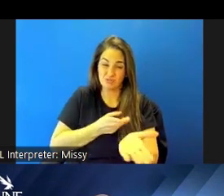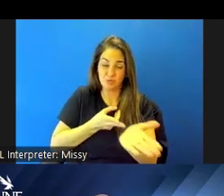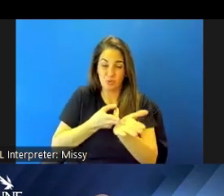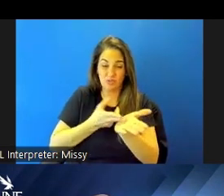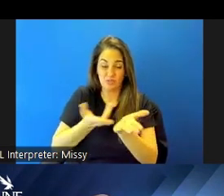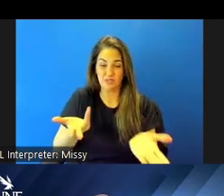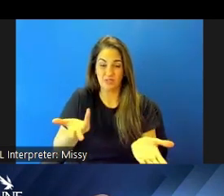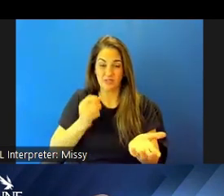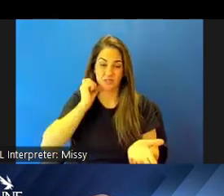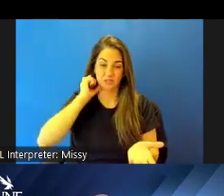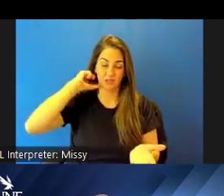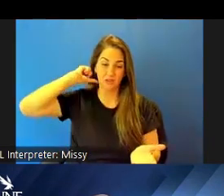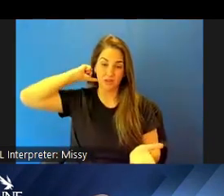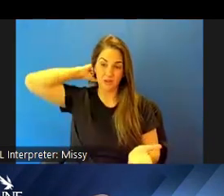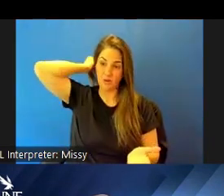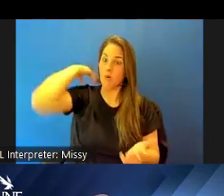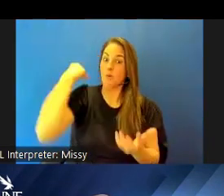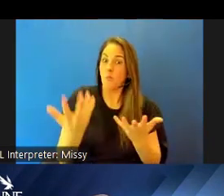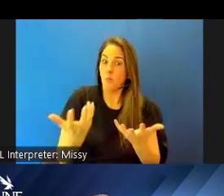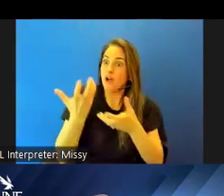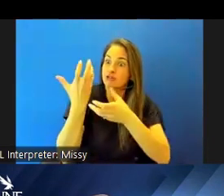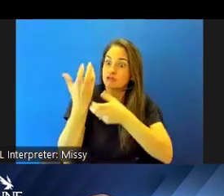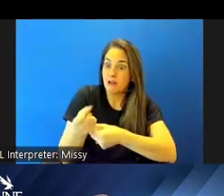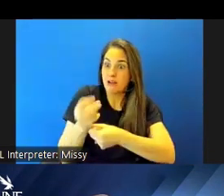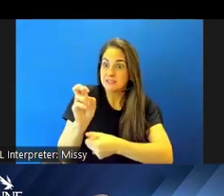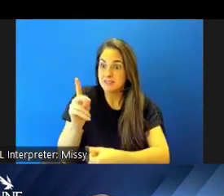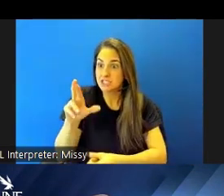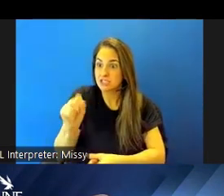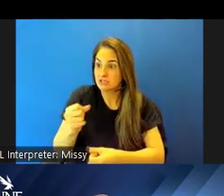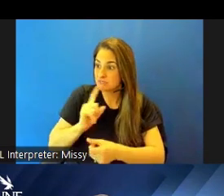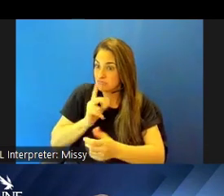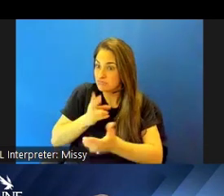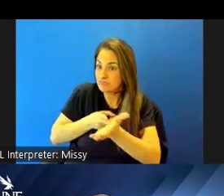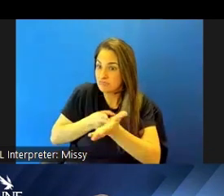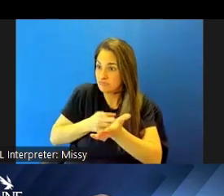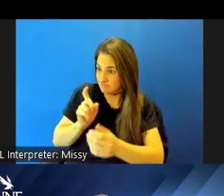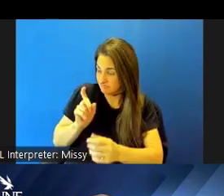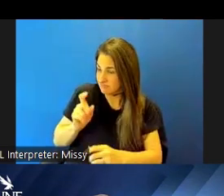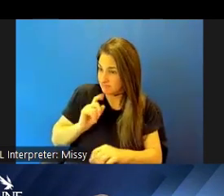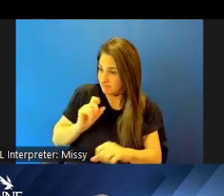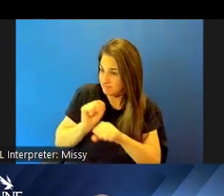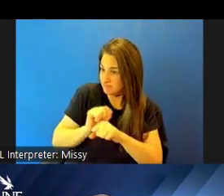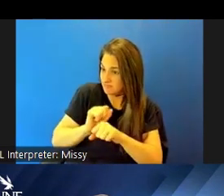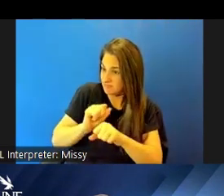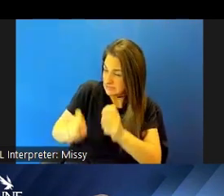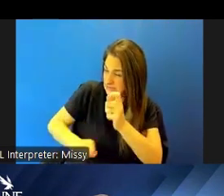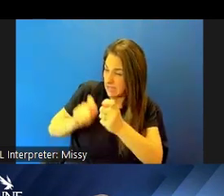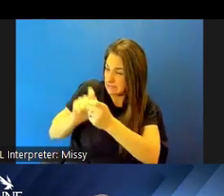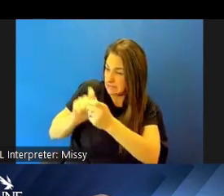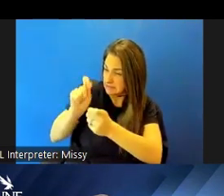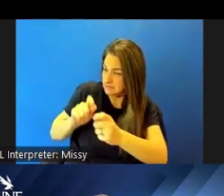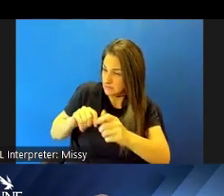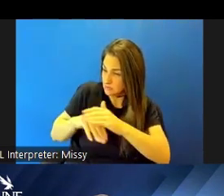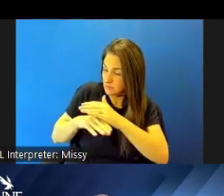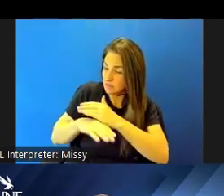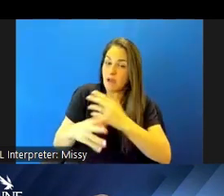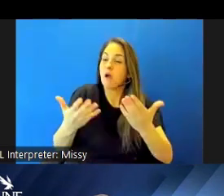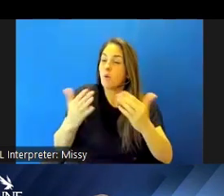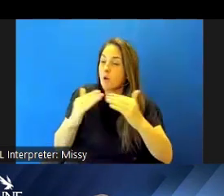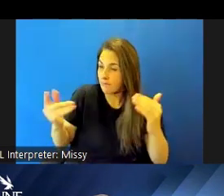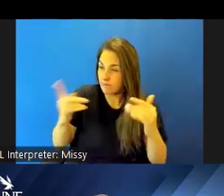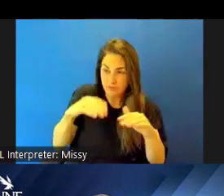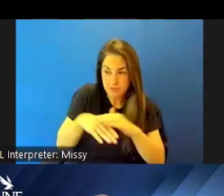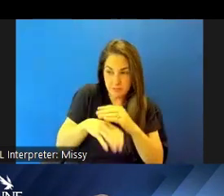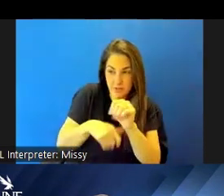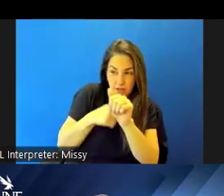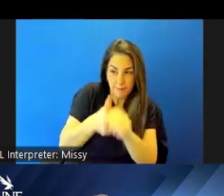we want to trust that vendors are telling us exactly the truth of the level of accessibility